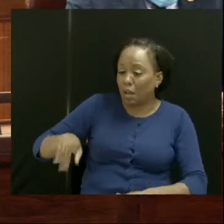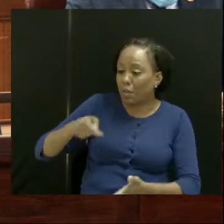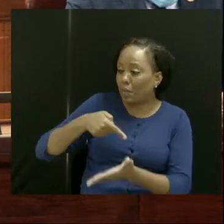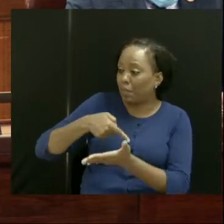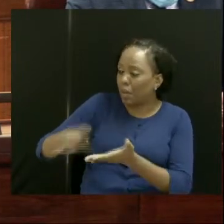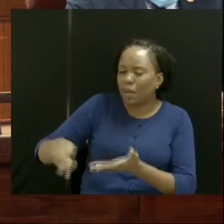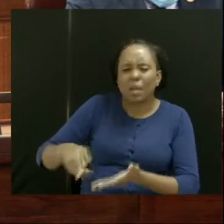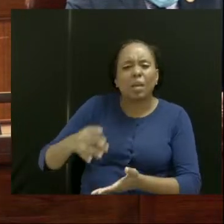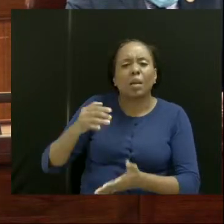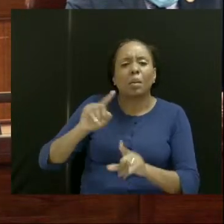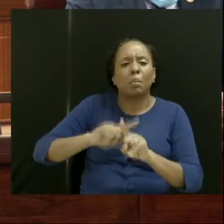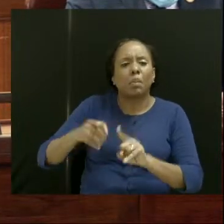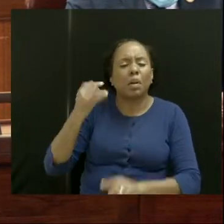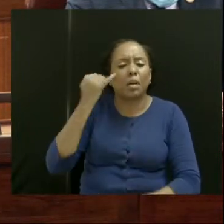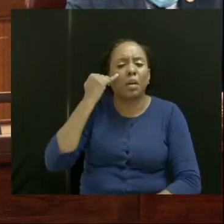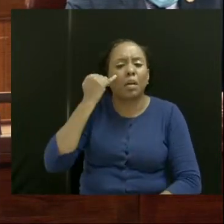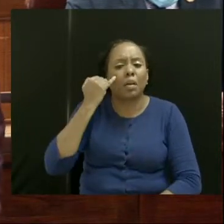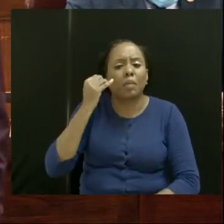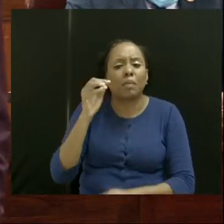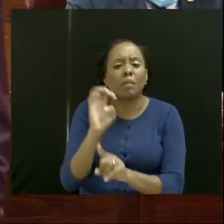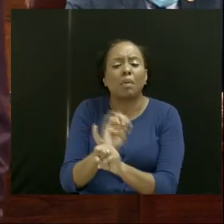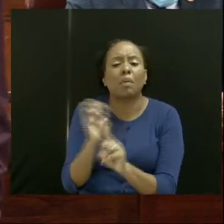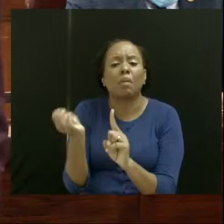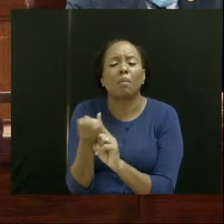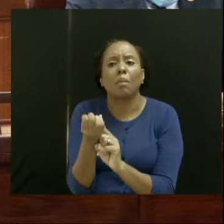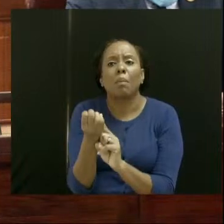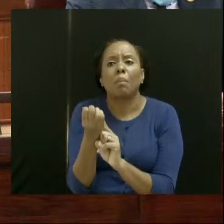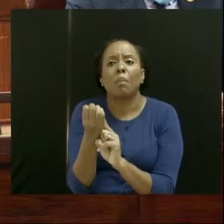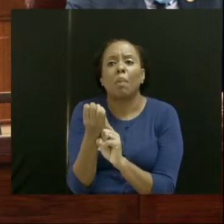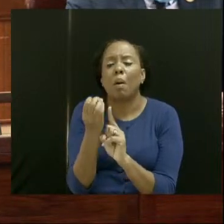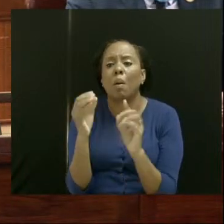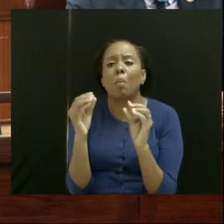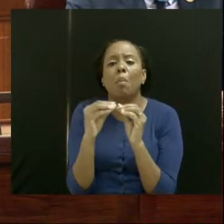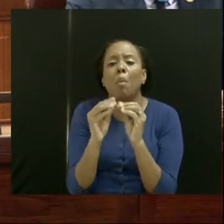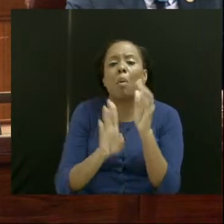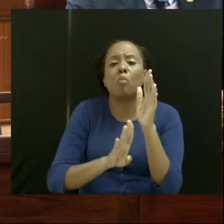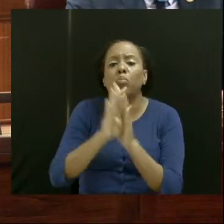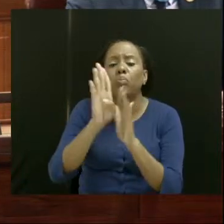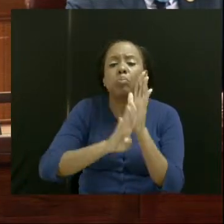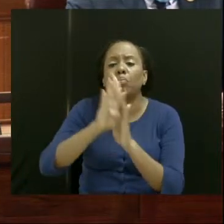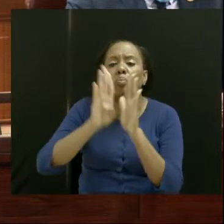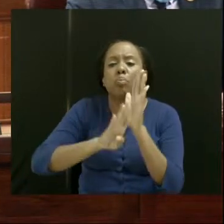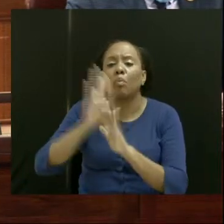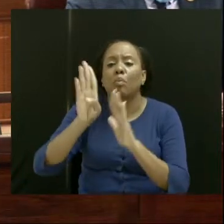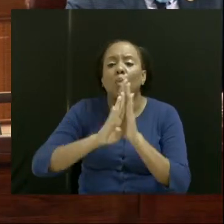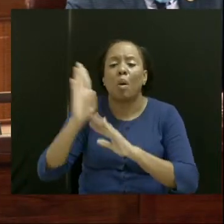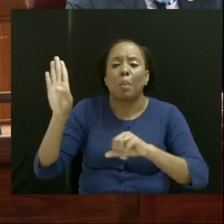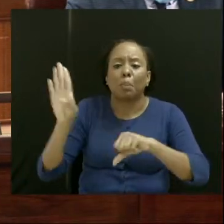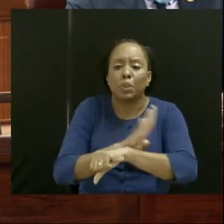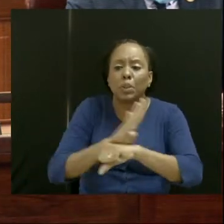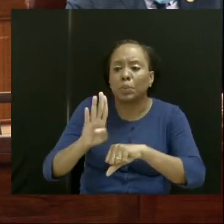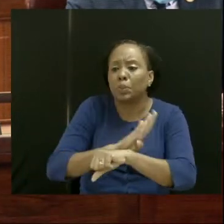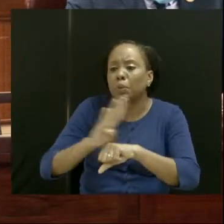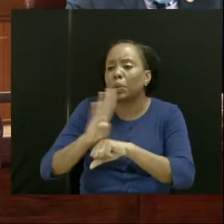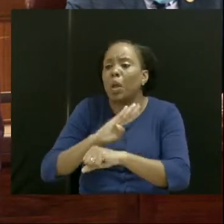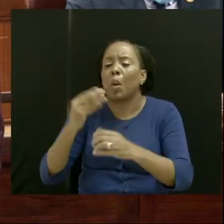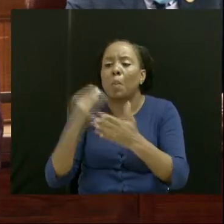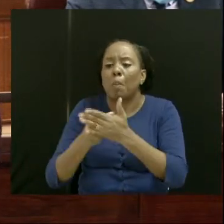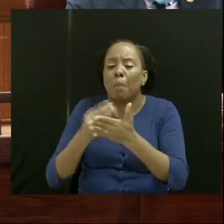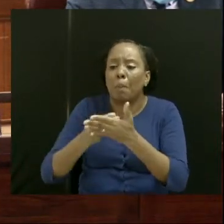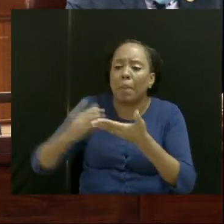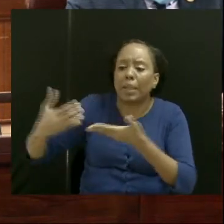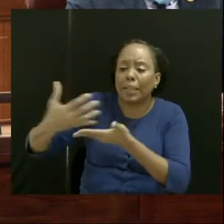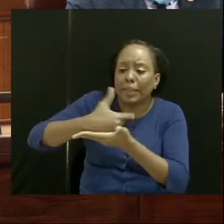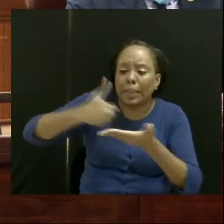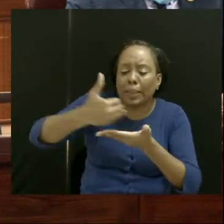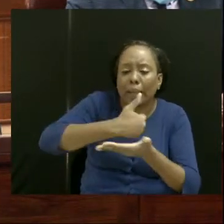a space, an environment in which they're going to find employment, meaningful, gainful employment, and therefore